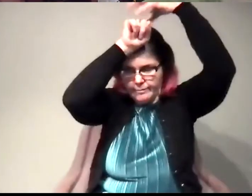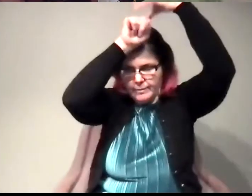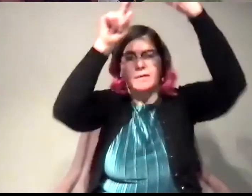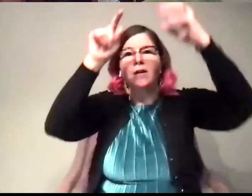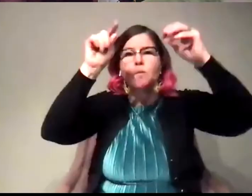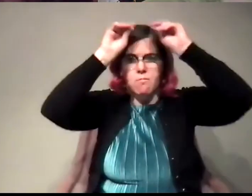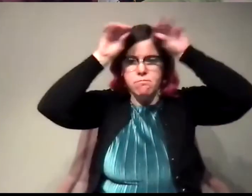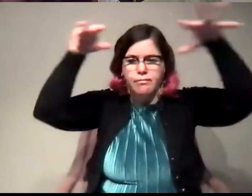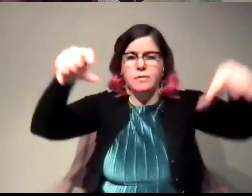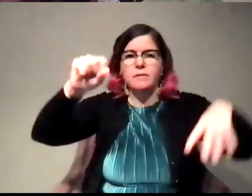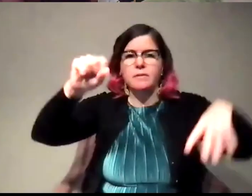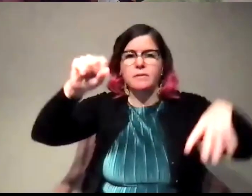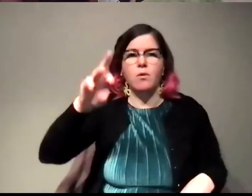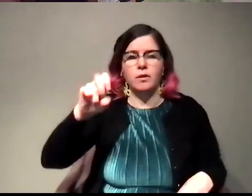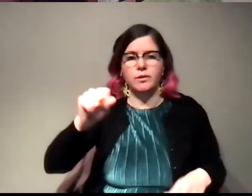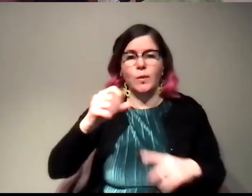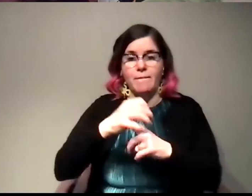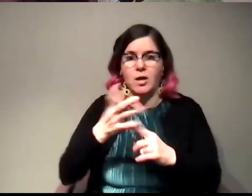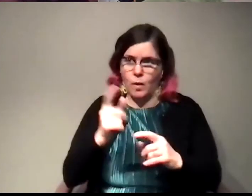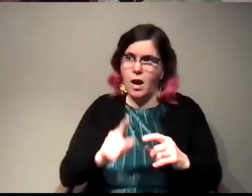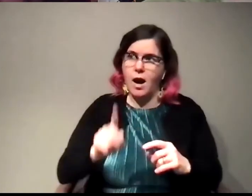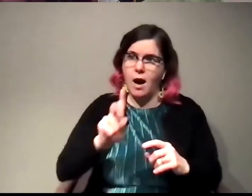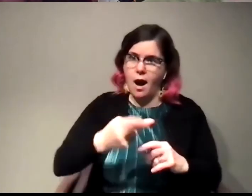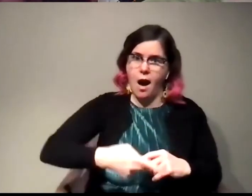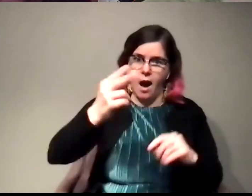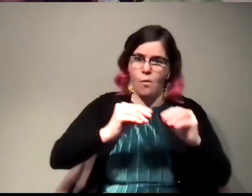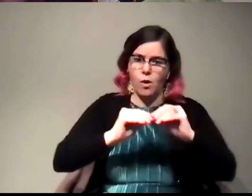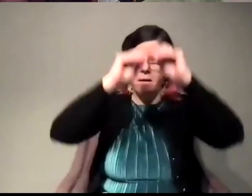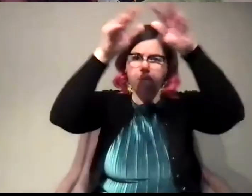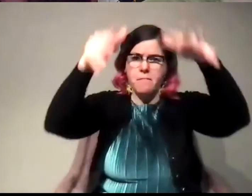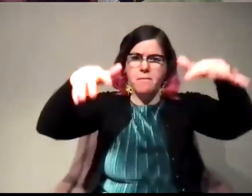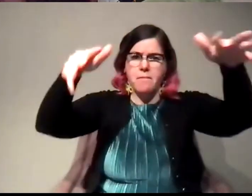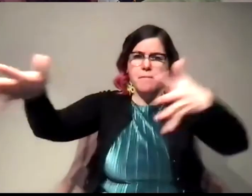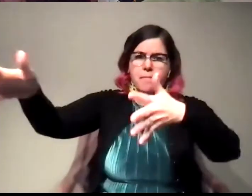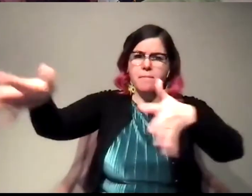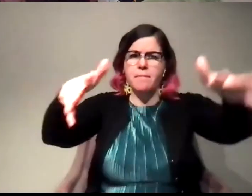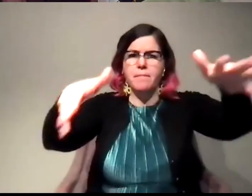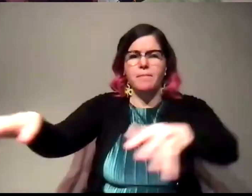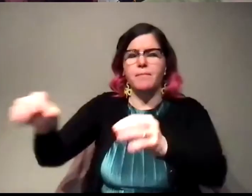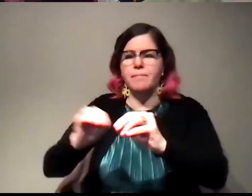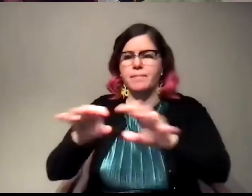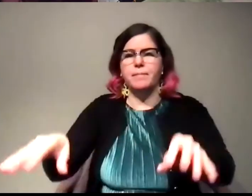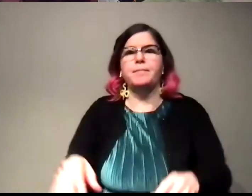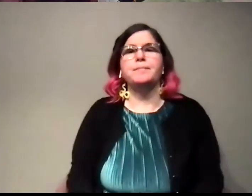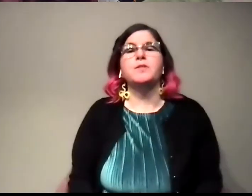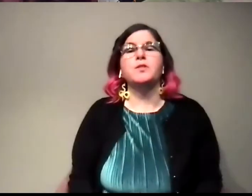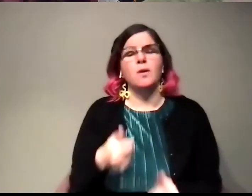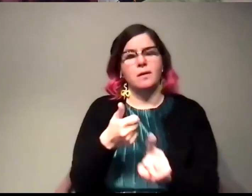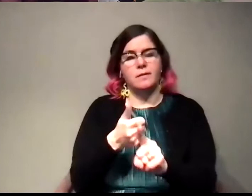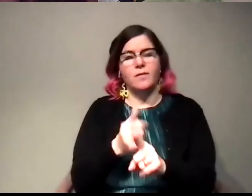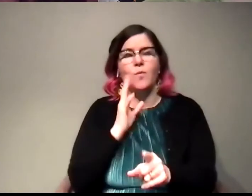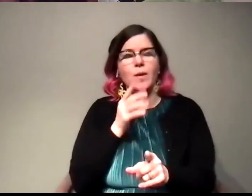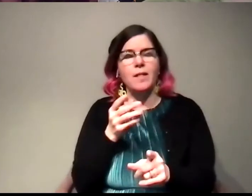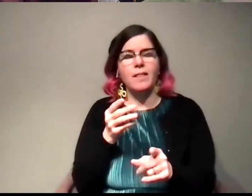So the fungus wants them to, you know, go where they're going to be able to disperse the spores by wind. But although chytrid does affect the behavior